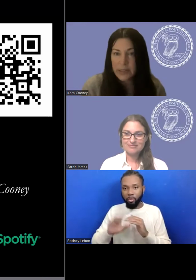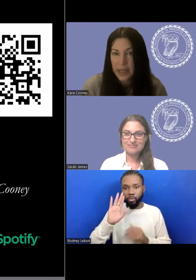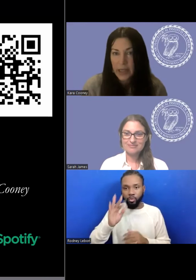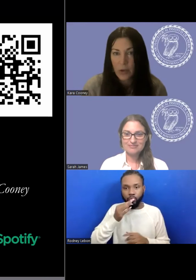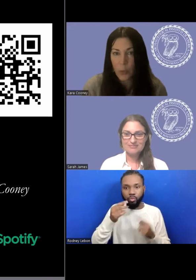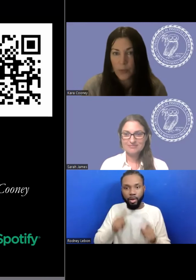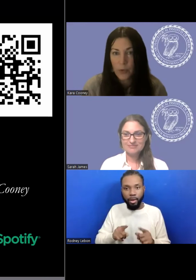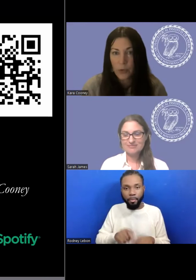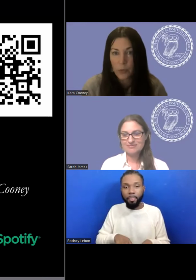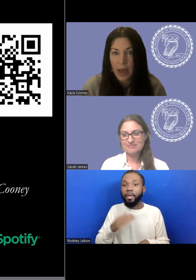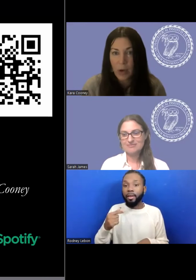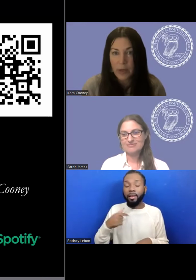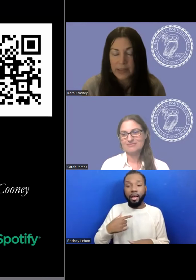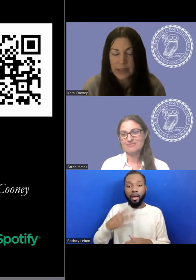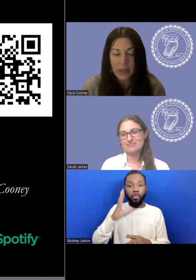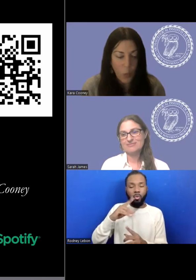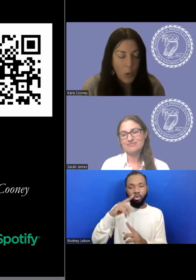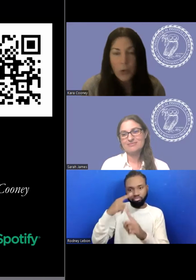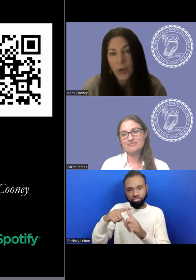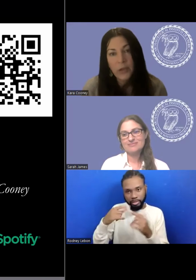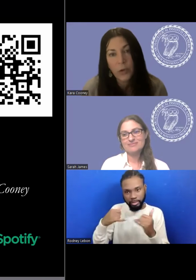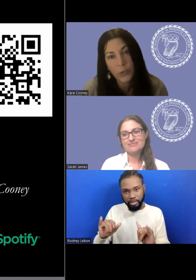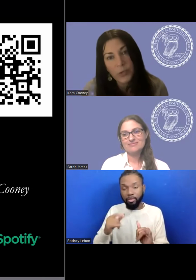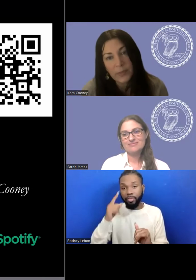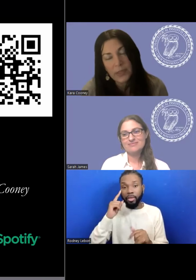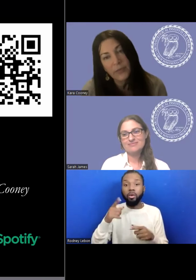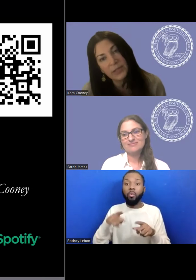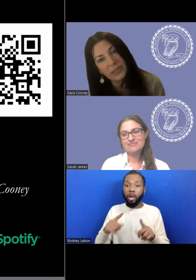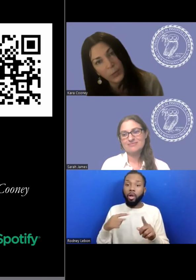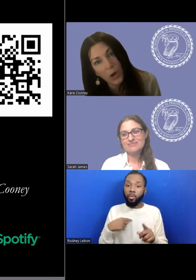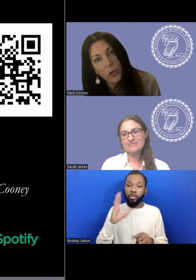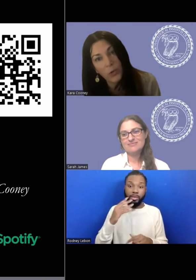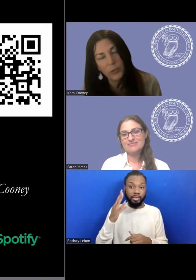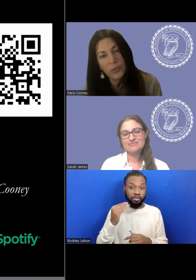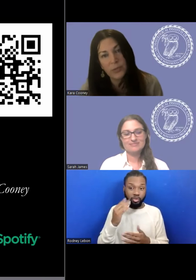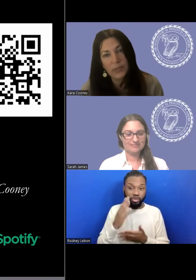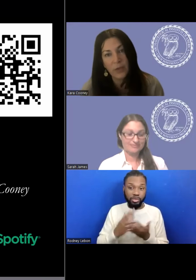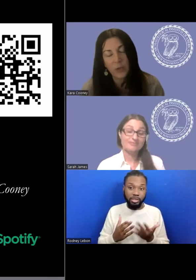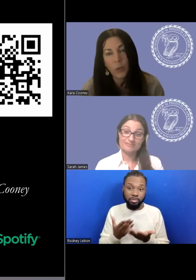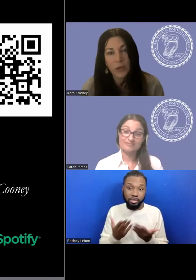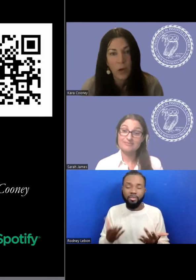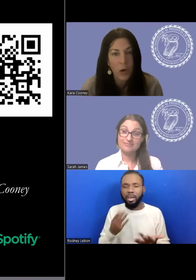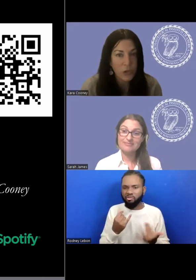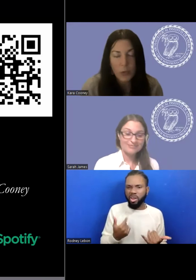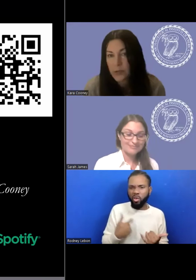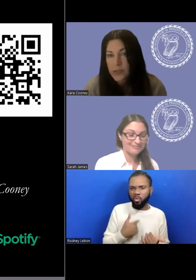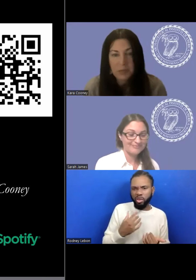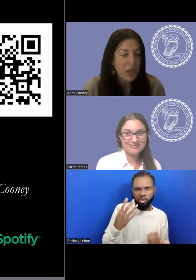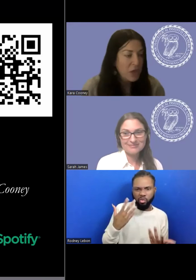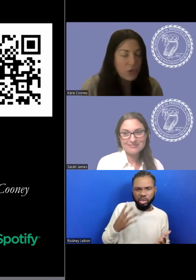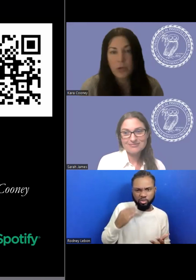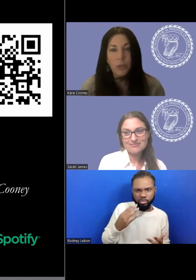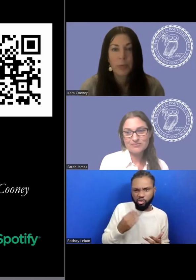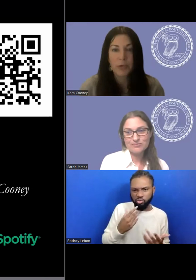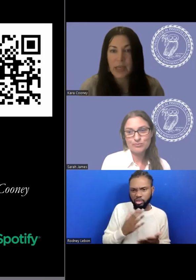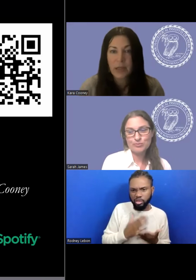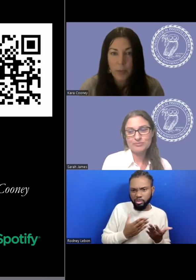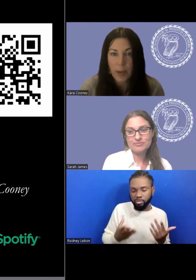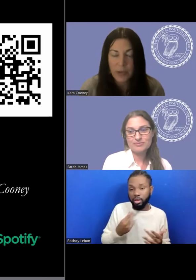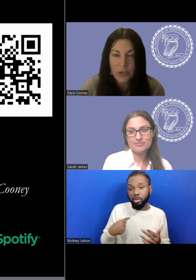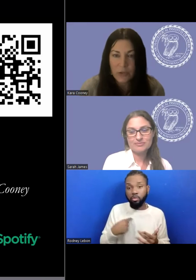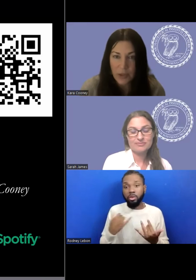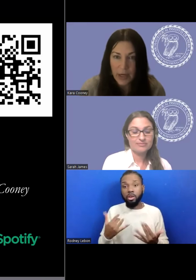am going to take the hopeful route and say that while we're going to go through some stuff, and indeed we are going through some stuff, and one could argue we're losing 2 to